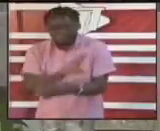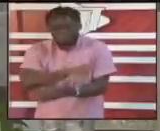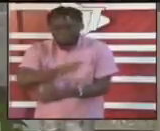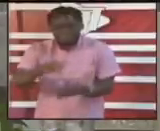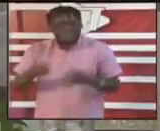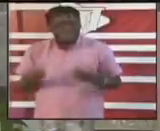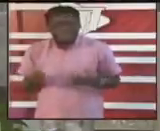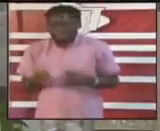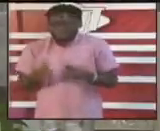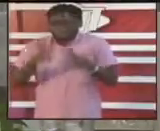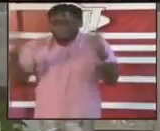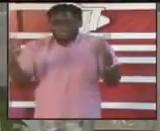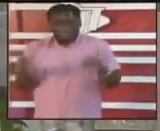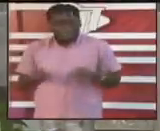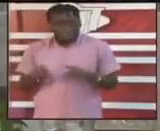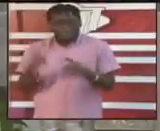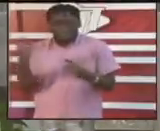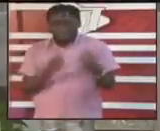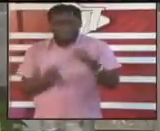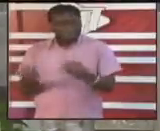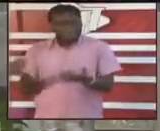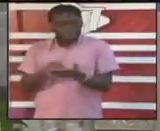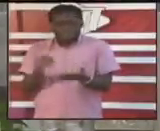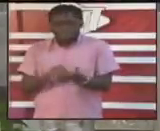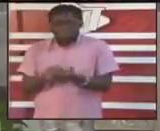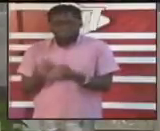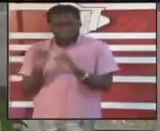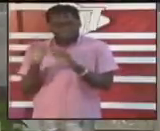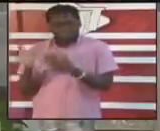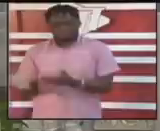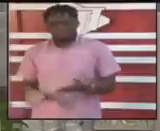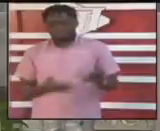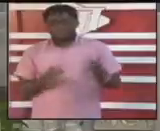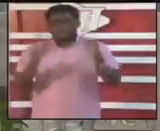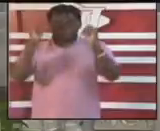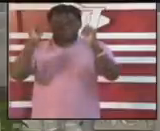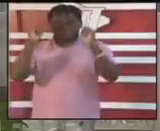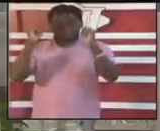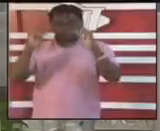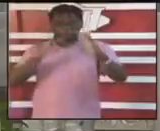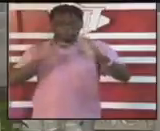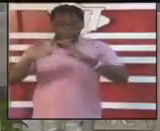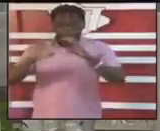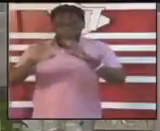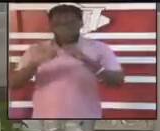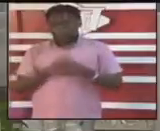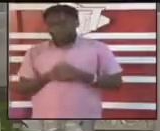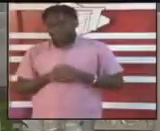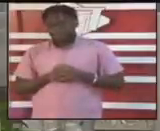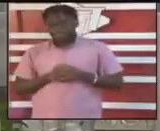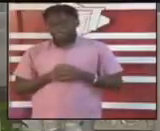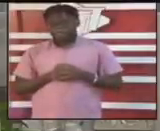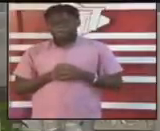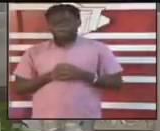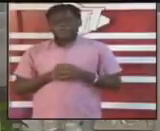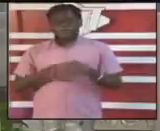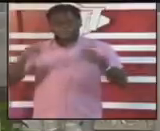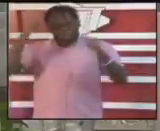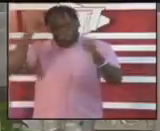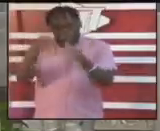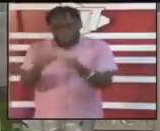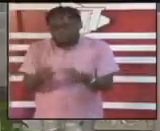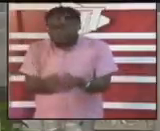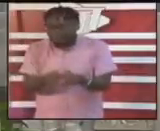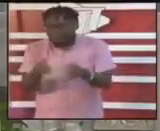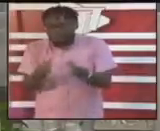much. Members of the media, the floor is now open. Remember to identify yourself and the media house you represent before posing